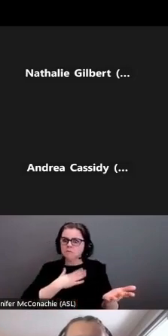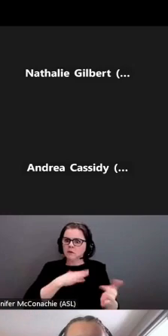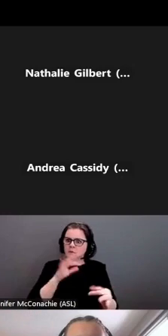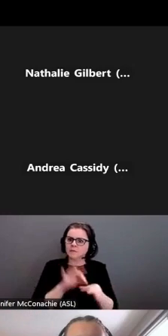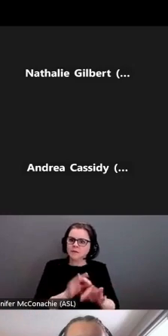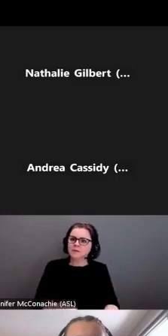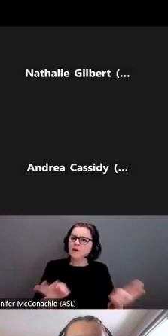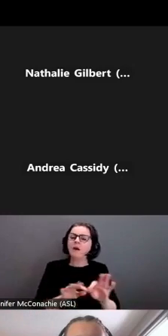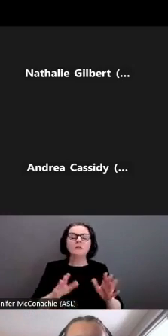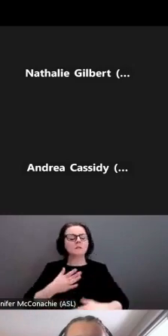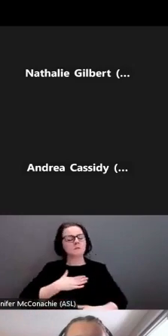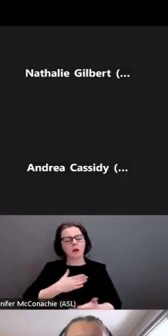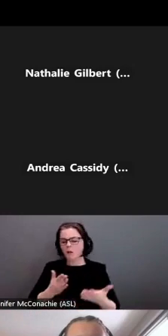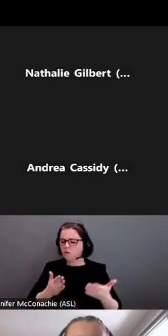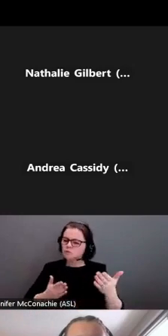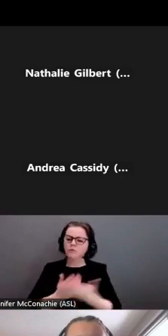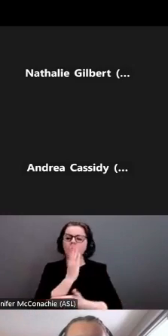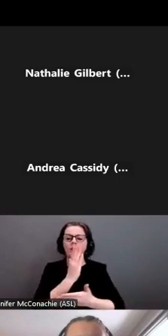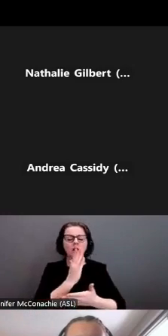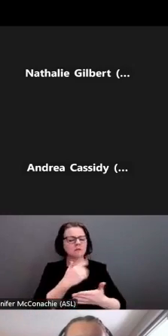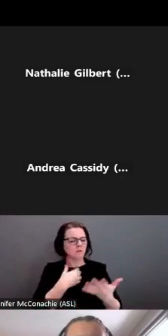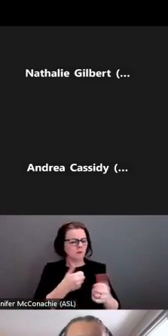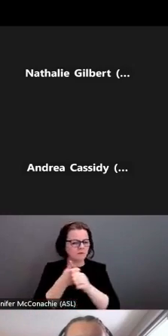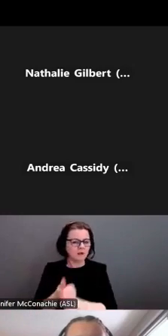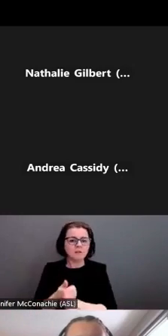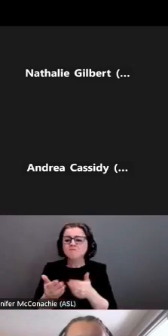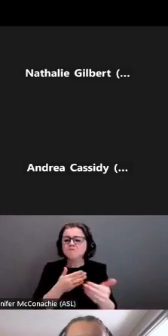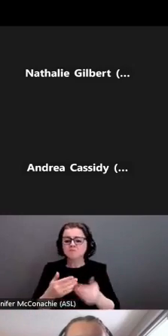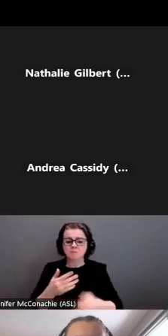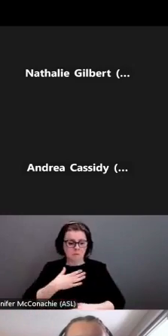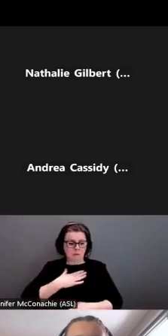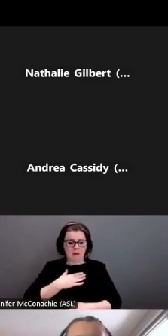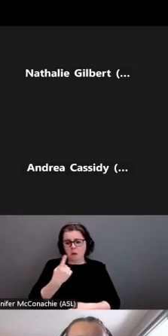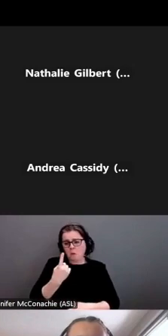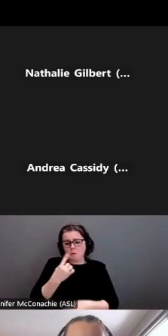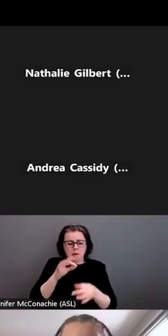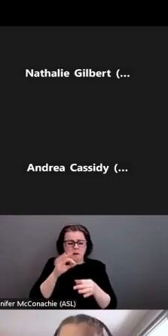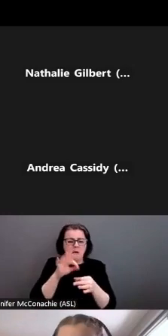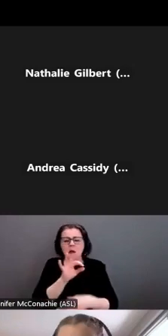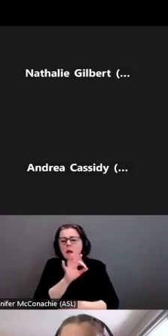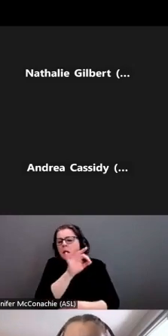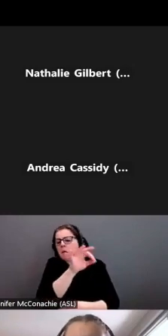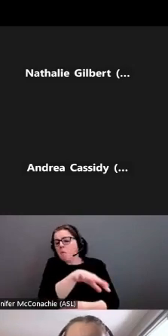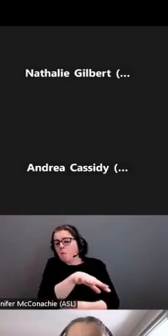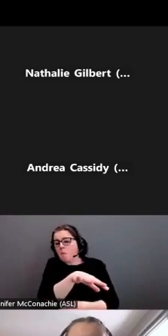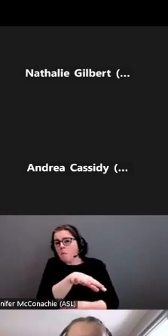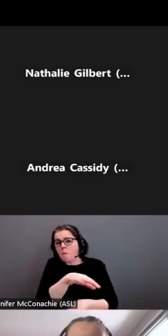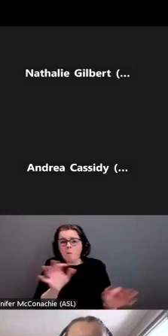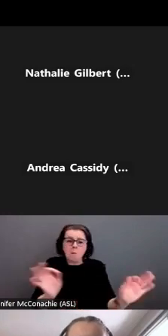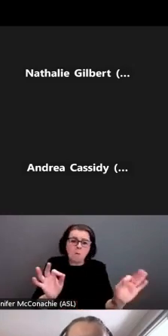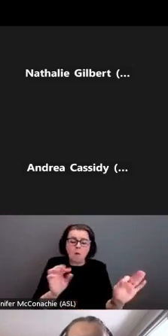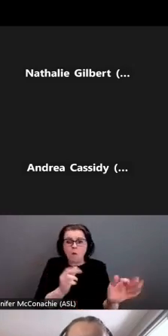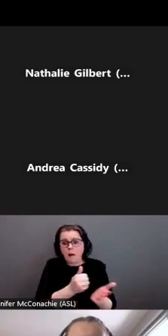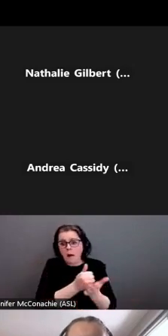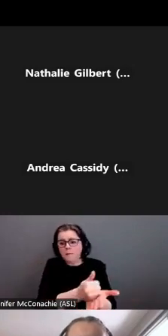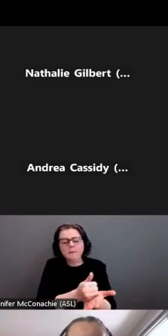constitutional right, regardless of whether my one vote is making the huge difference. I like to know